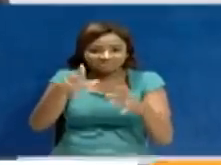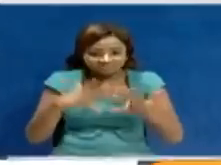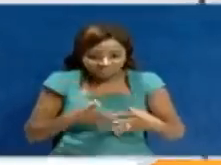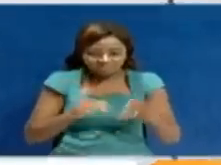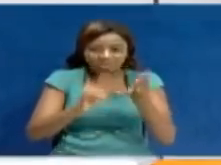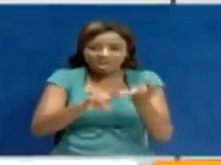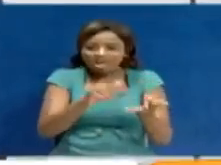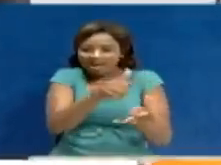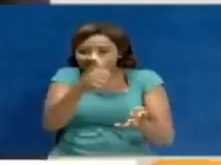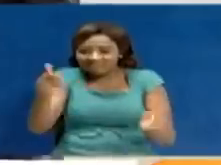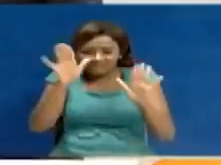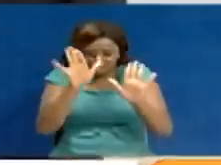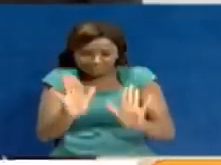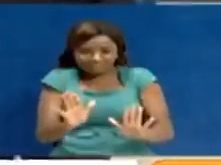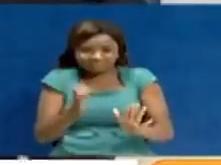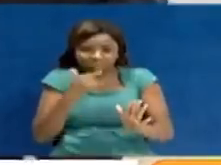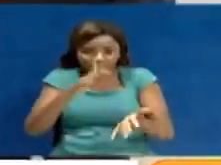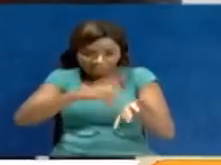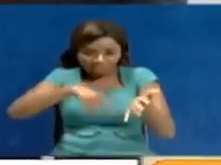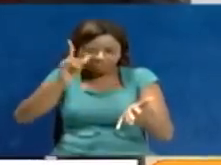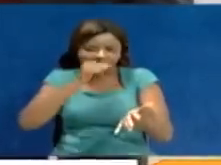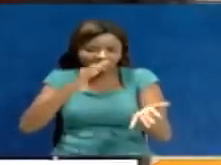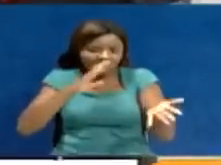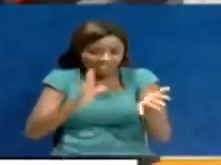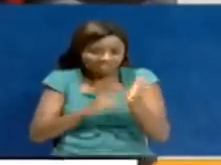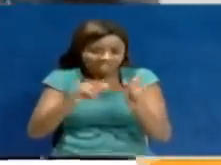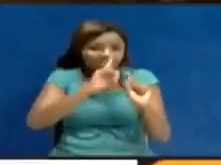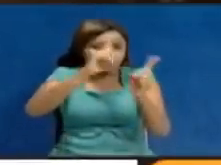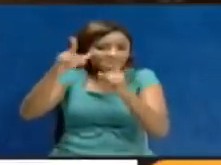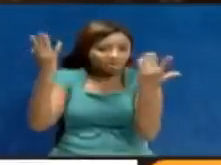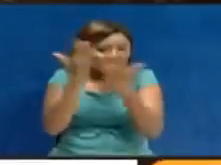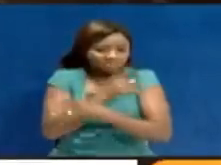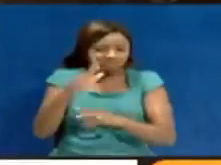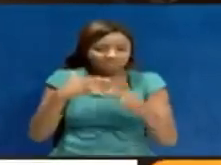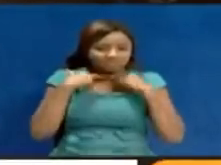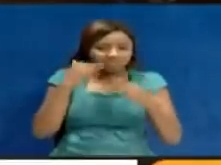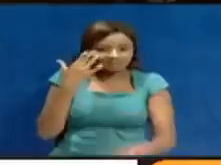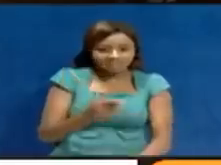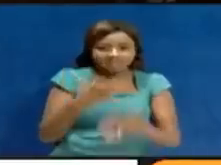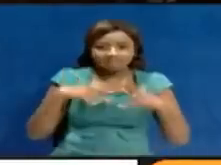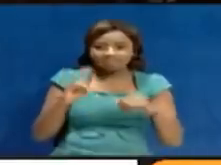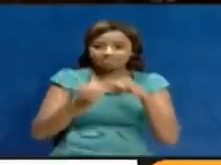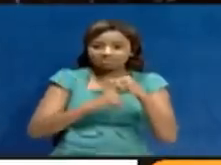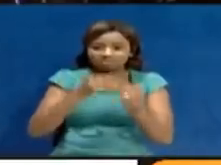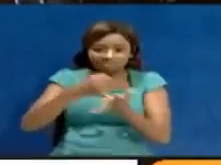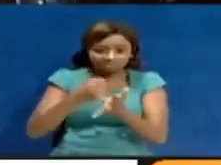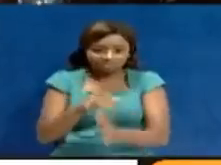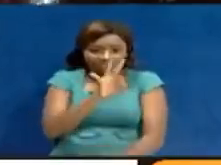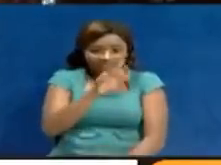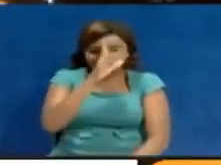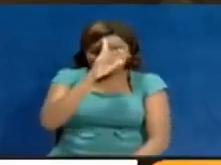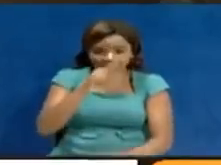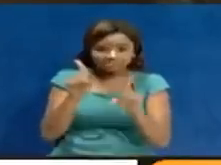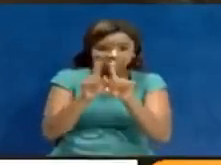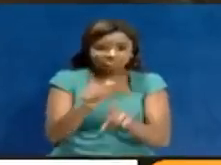drivers, media personnel, and other persons with authentic passes were caught up in the melee. Now, six people, including three